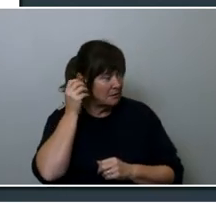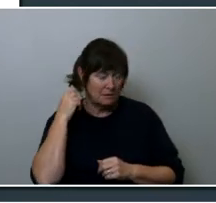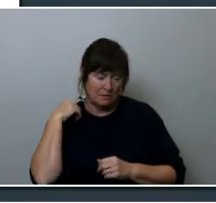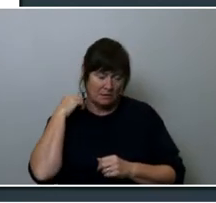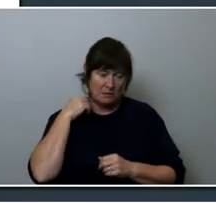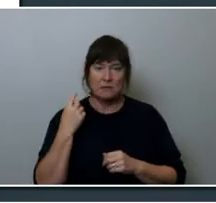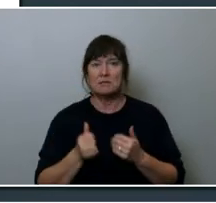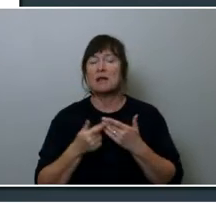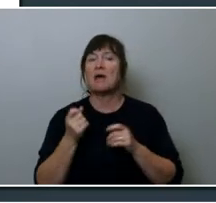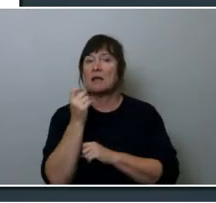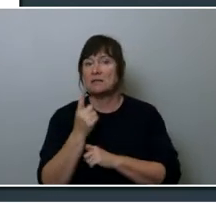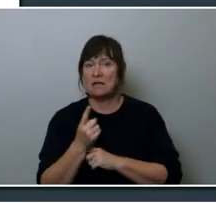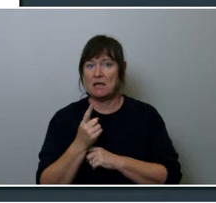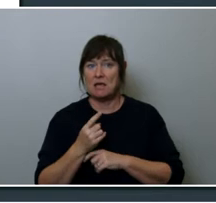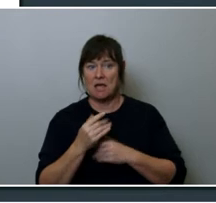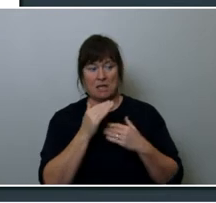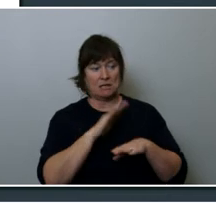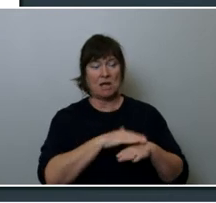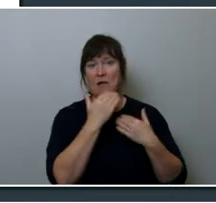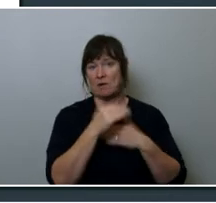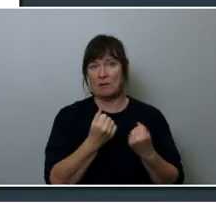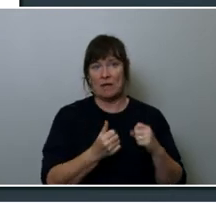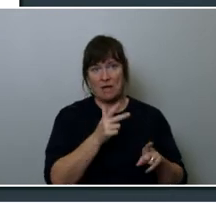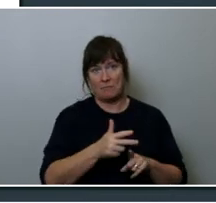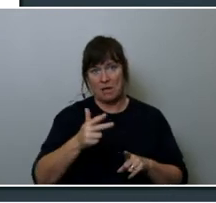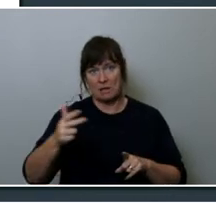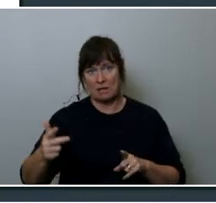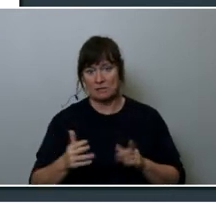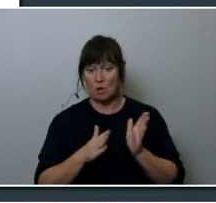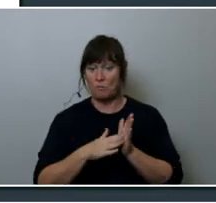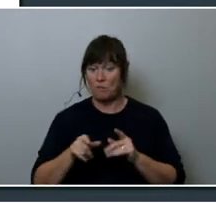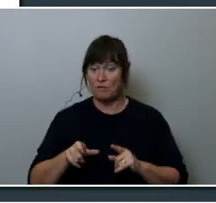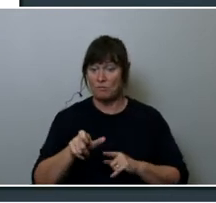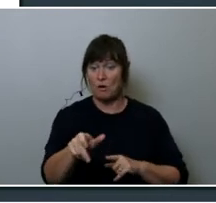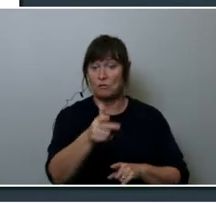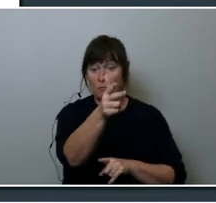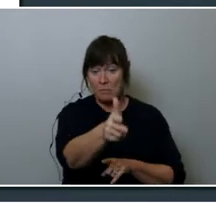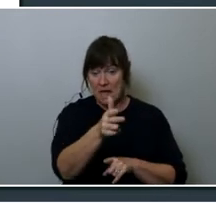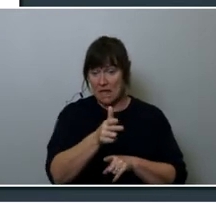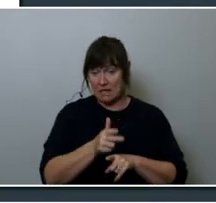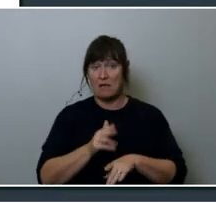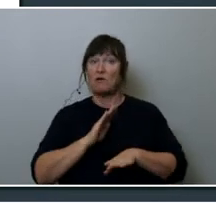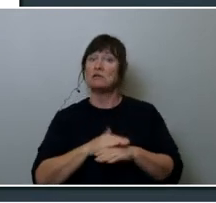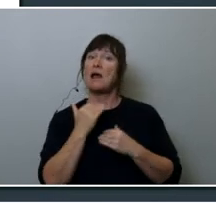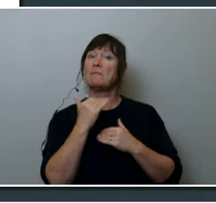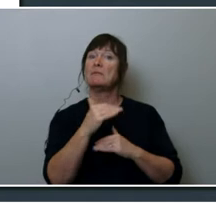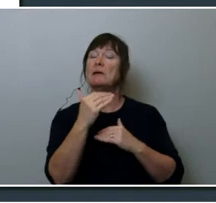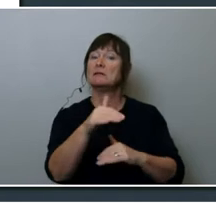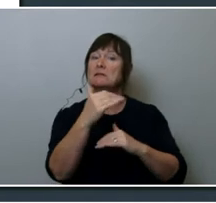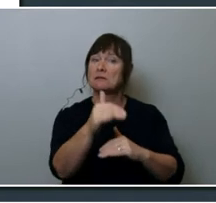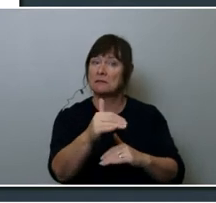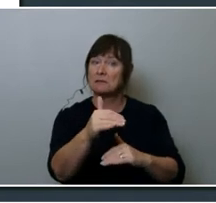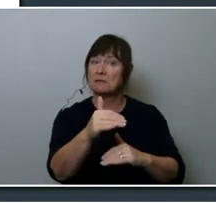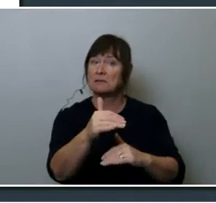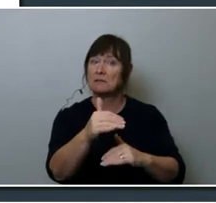parking zones. So basically what it would mean that cars could park along Murphy Road for a certain amount of time, and then